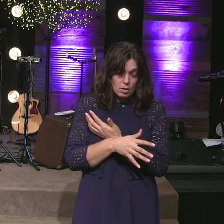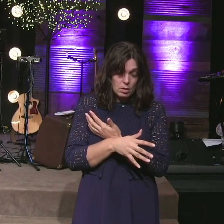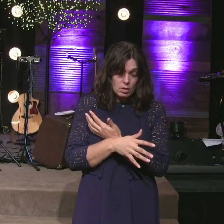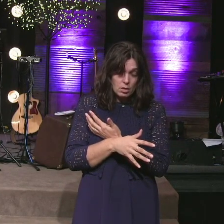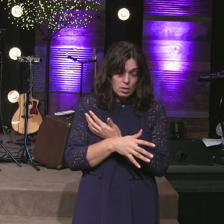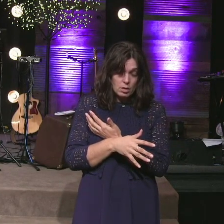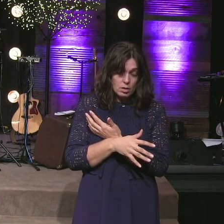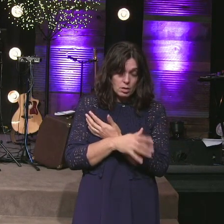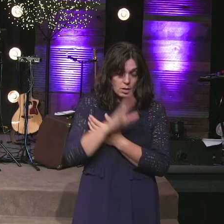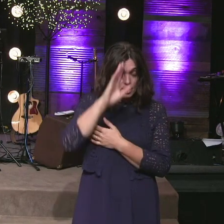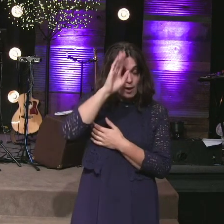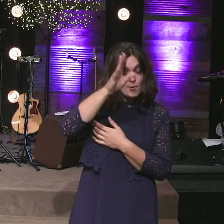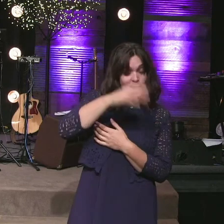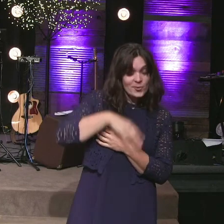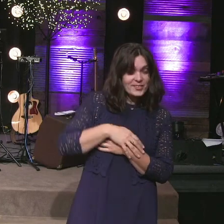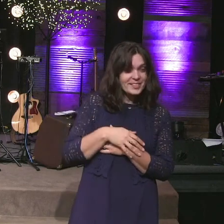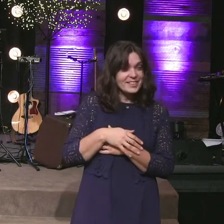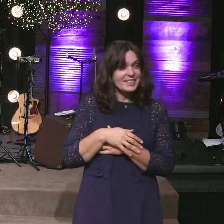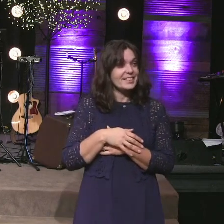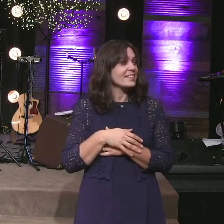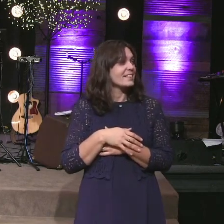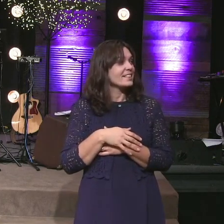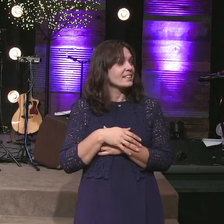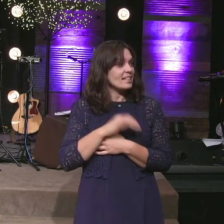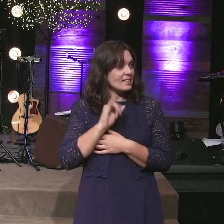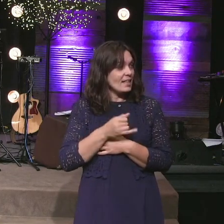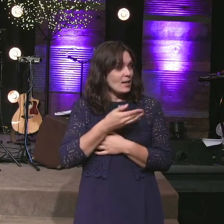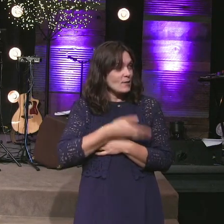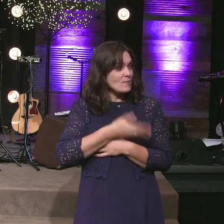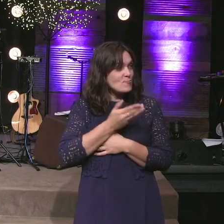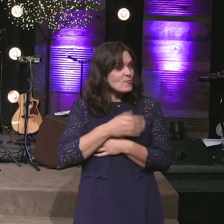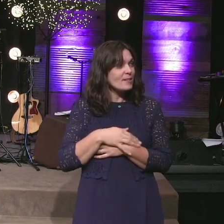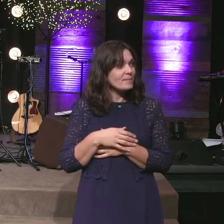Hello? Is that you, God?